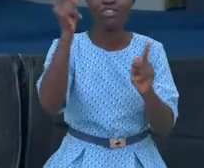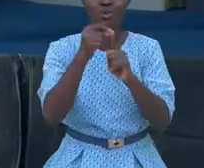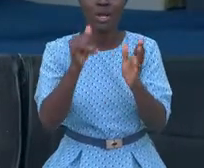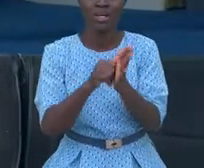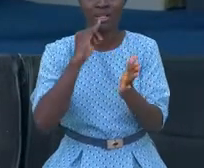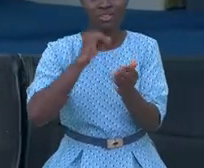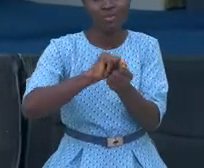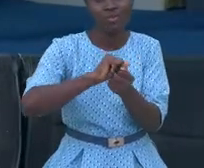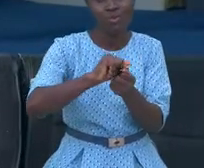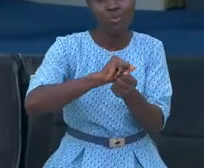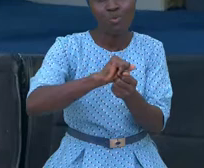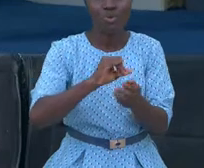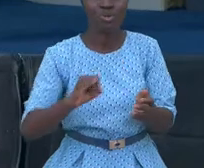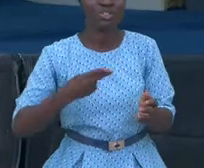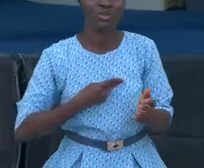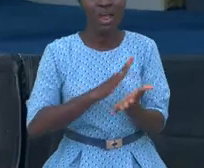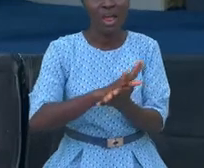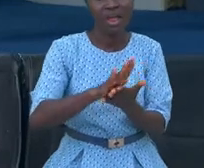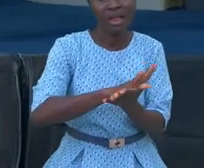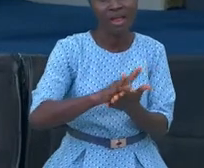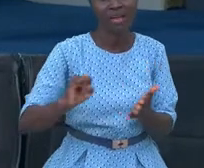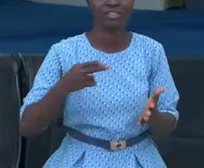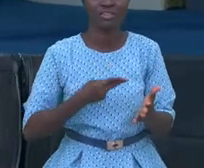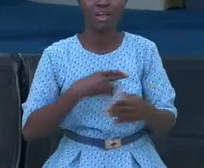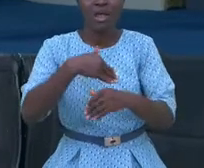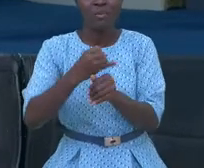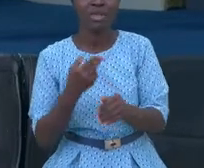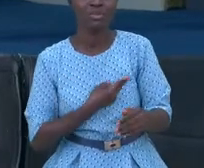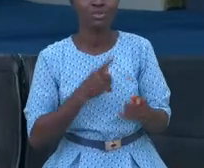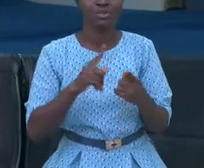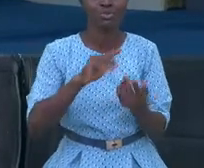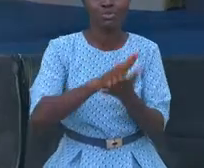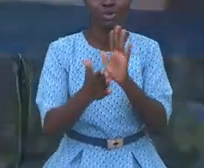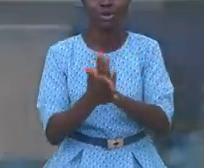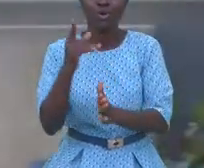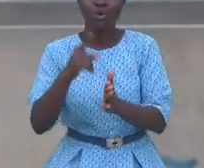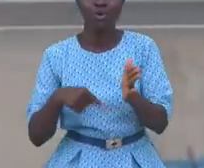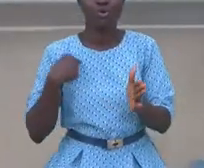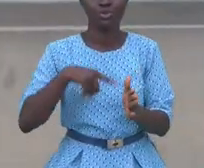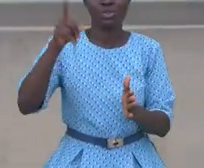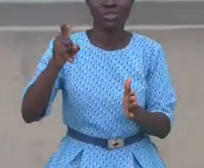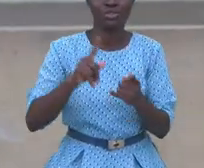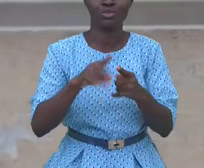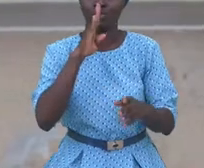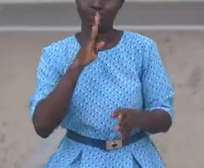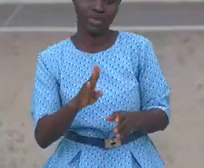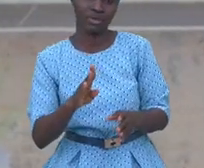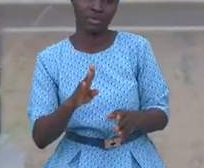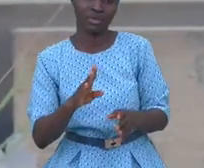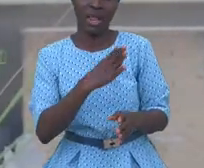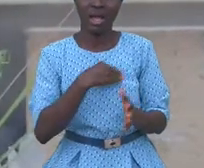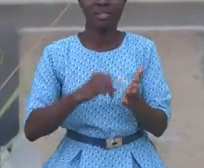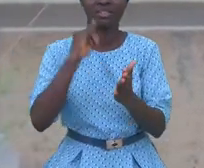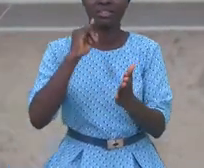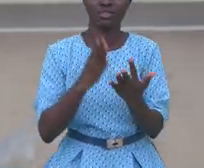washing us and cleansing us and is making us what we ought to be. And it is through his